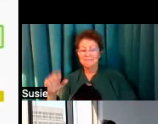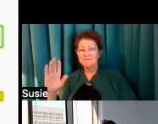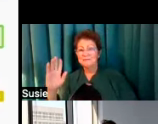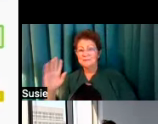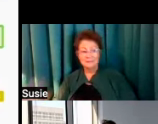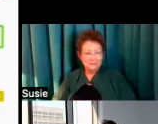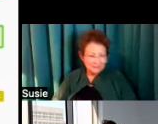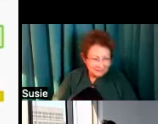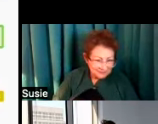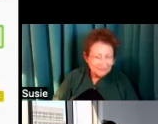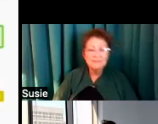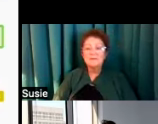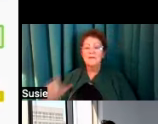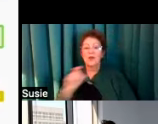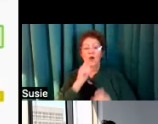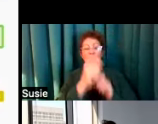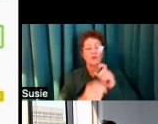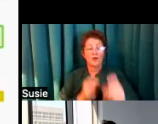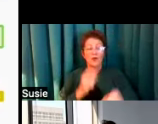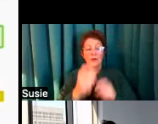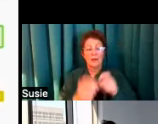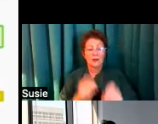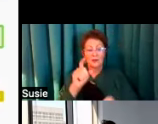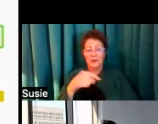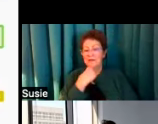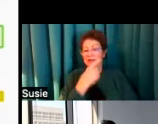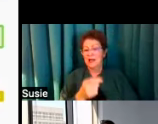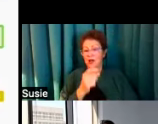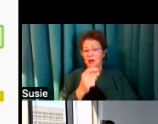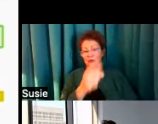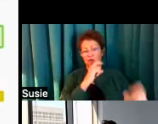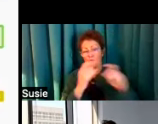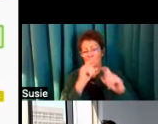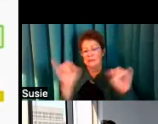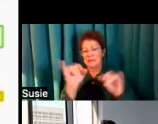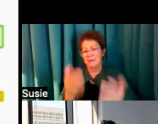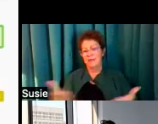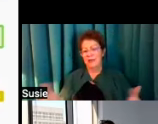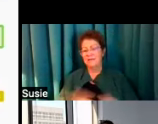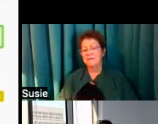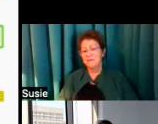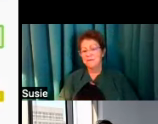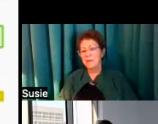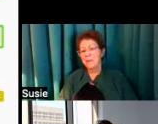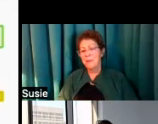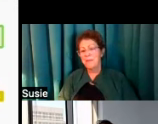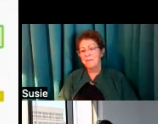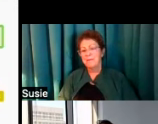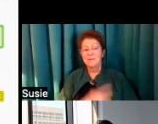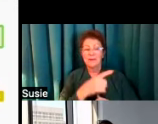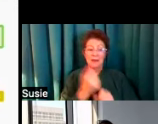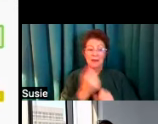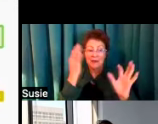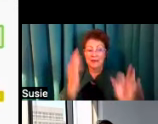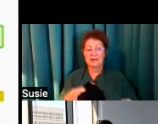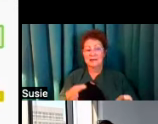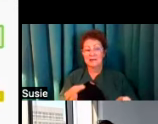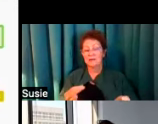Yeah, I'm not sure. And then donations, again, you have to tell the donors the same thing. And then they can make their donation on